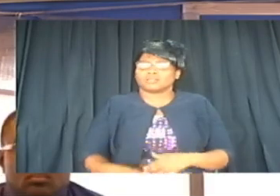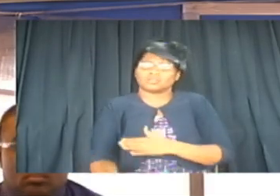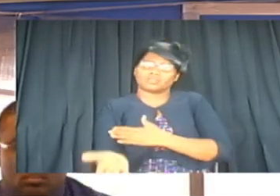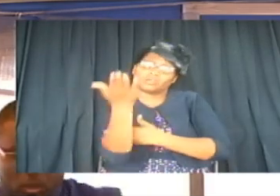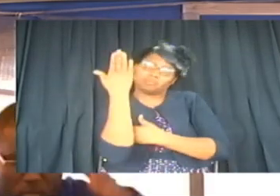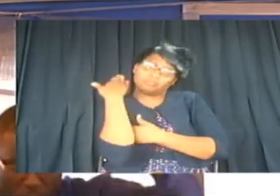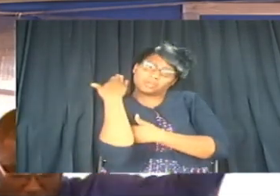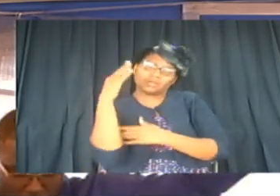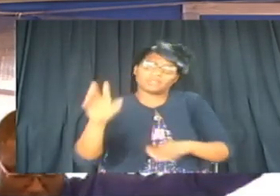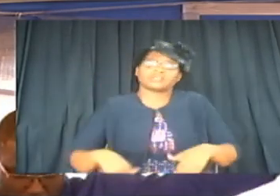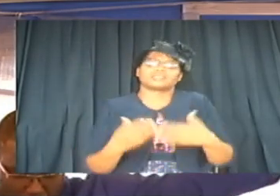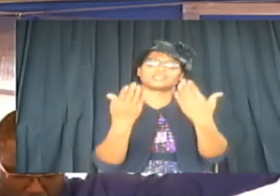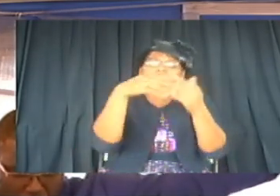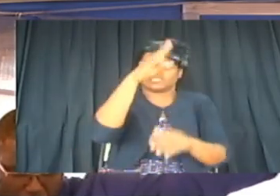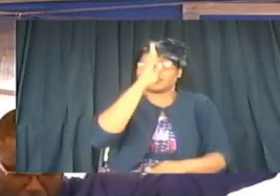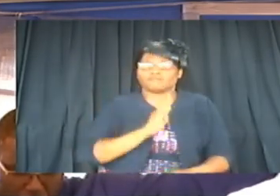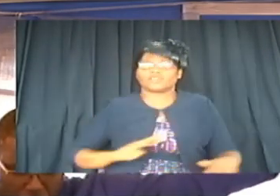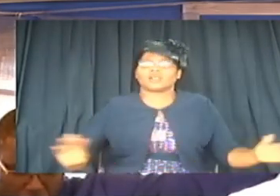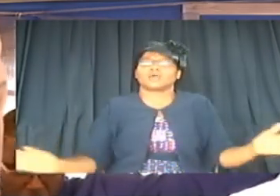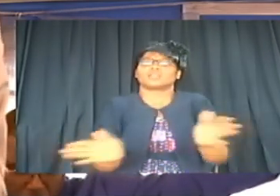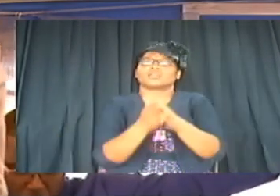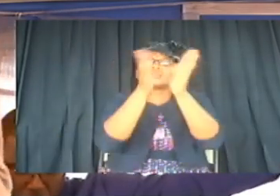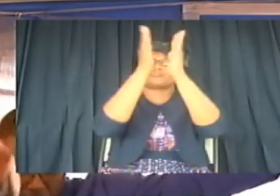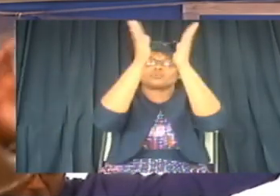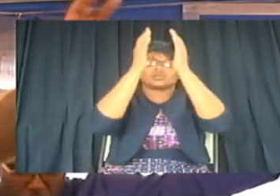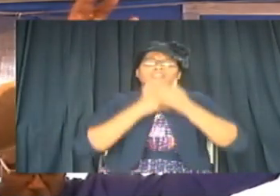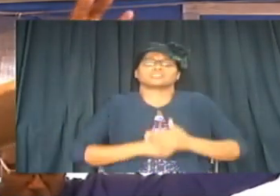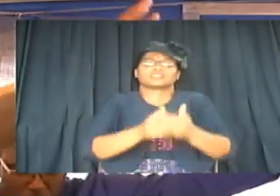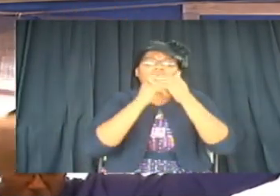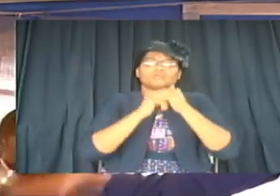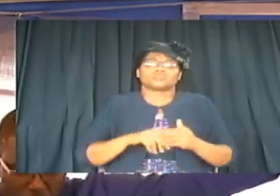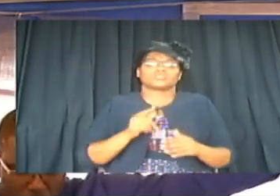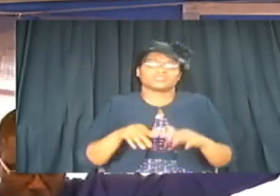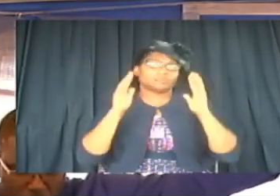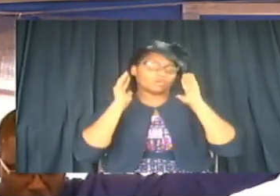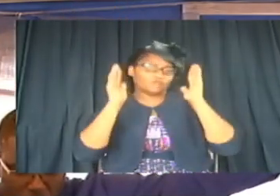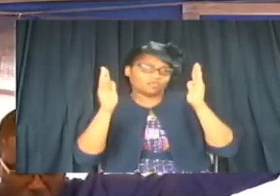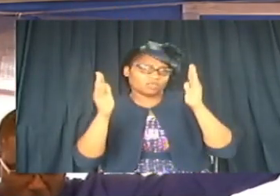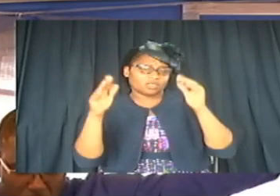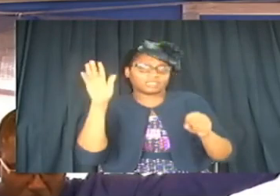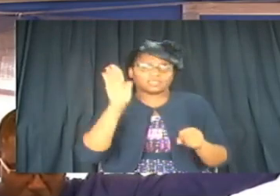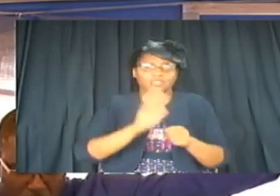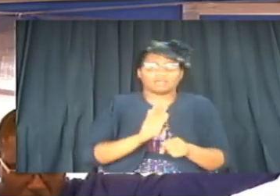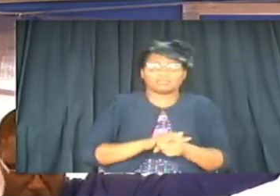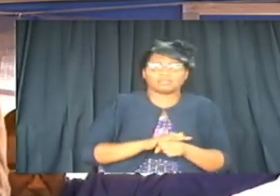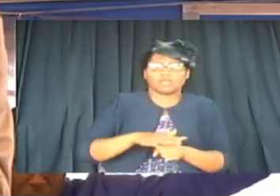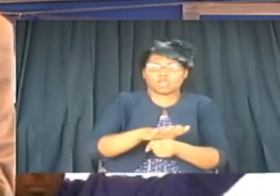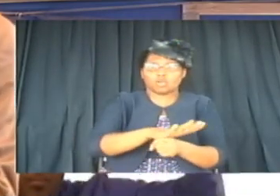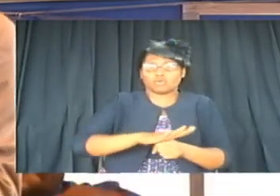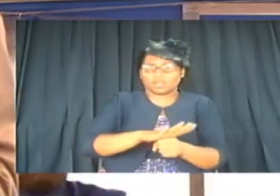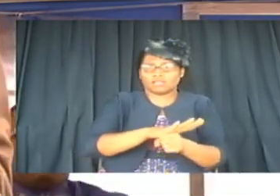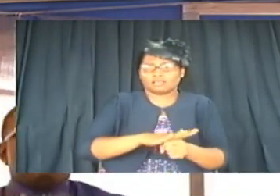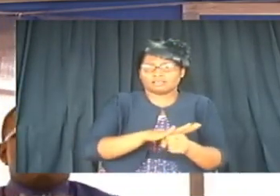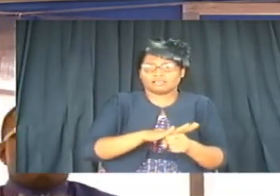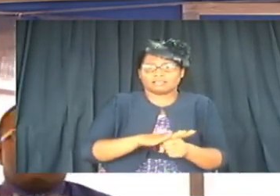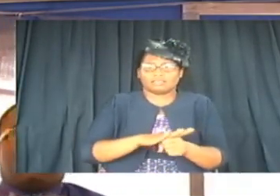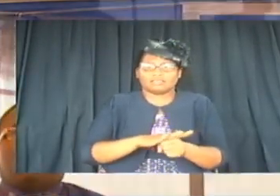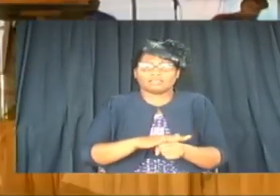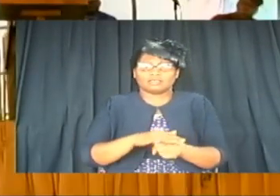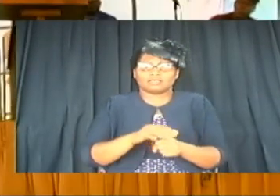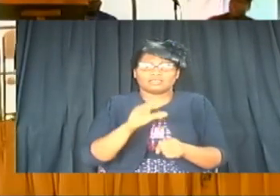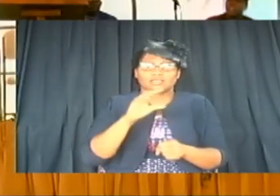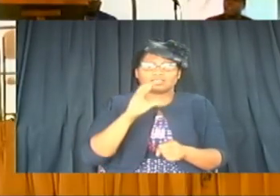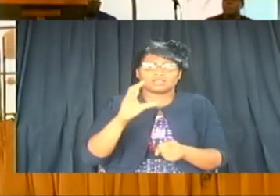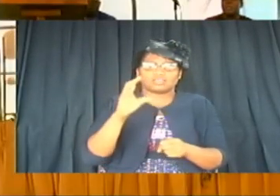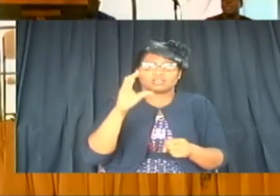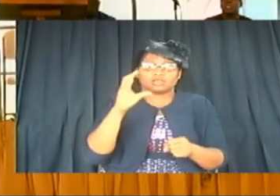Focusing so much on Corona. I mean, we have called Corona so many times, but this morning we are